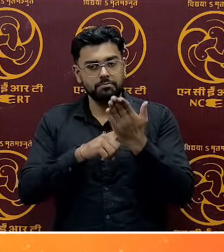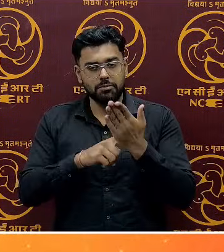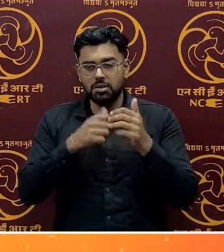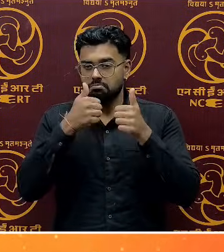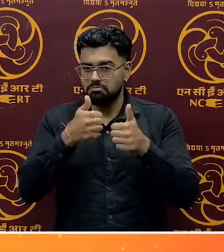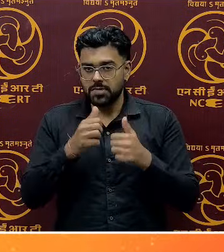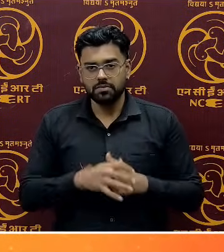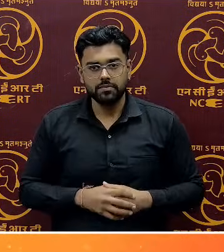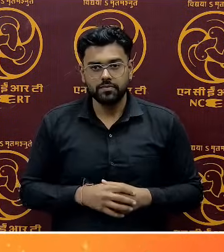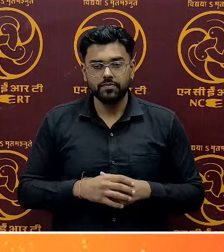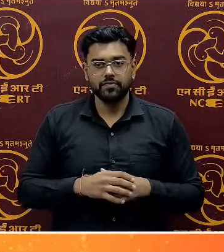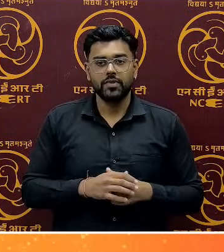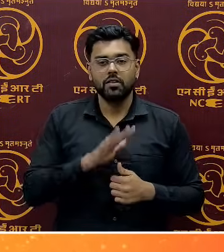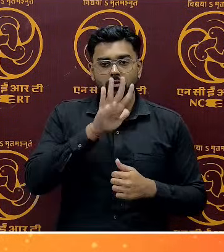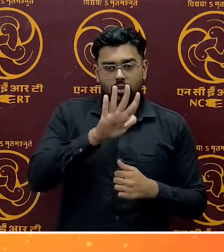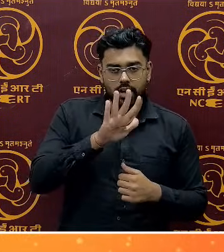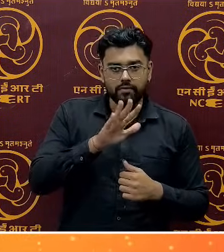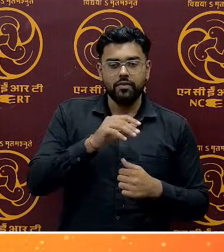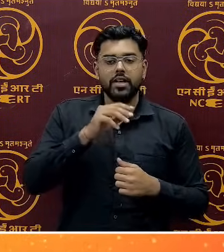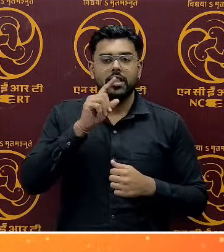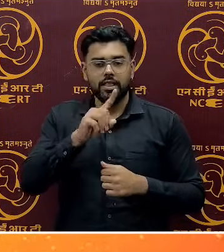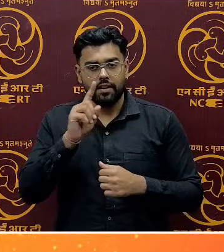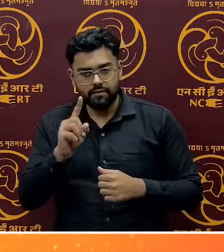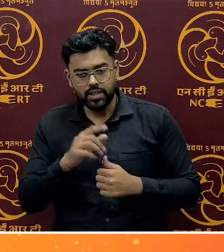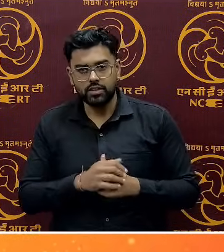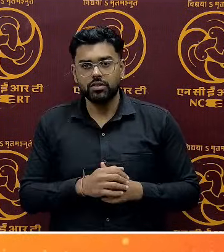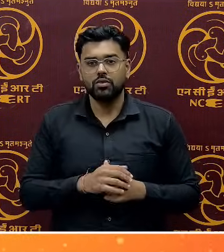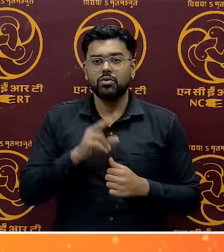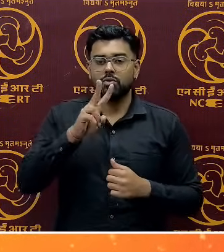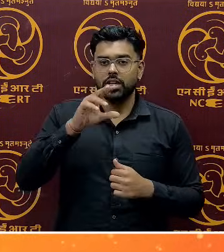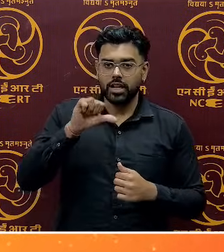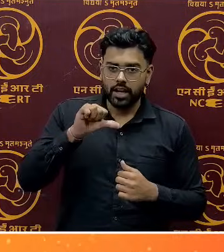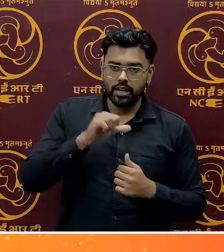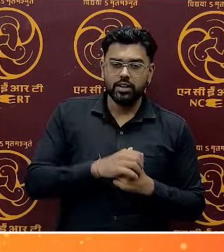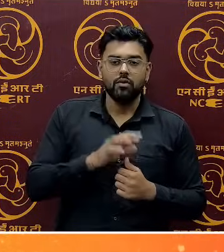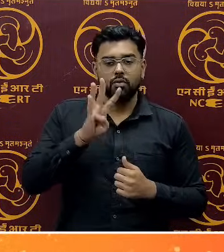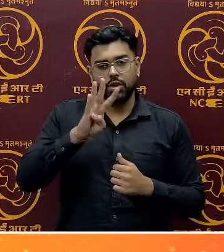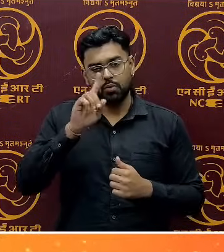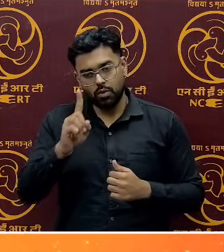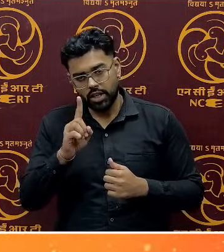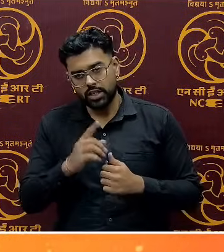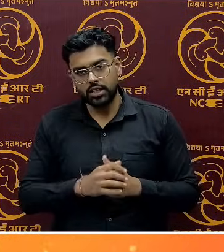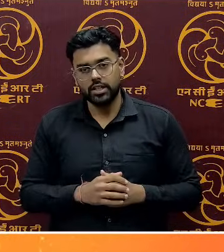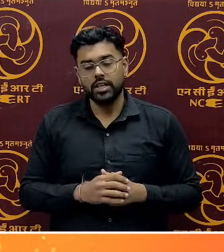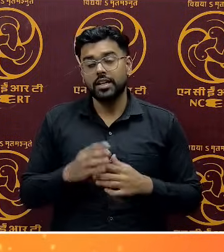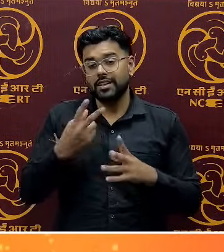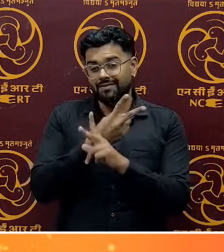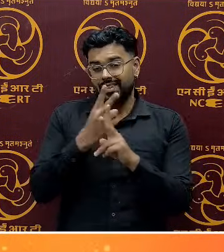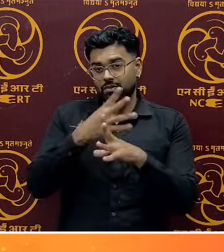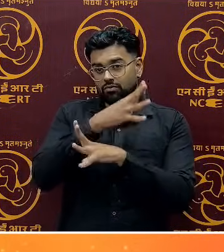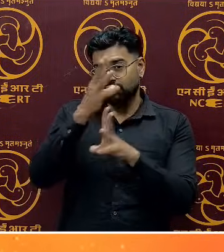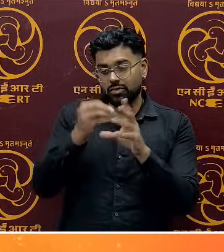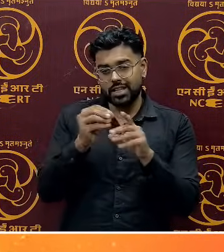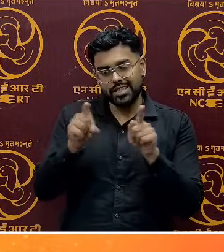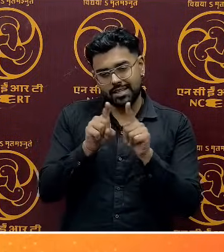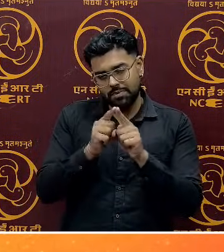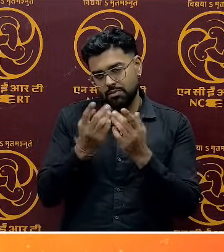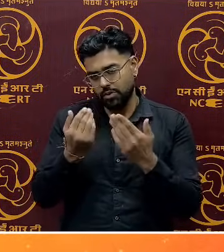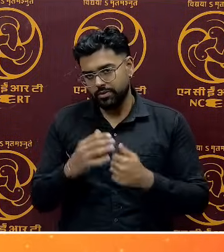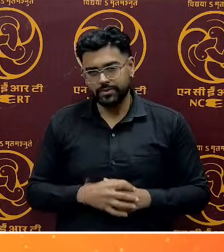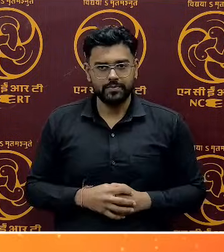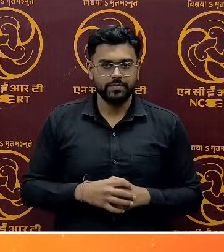5, 11, 23, 29 41. and 41 are other such prime